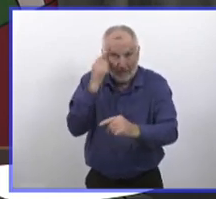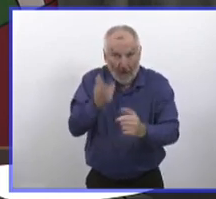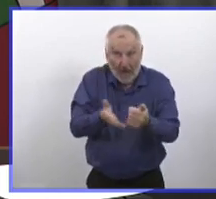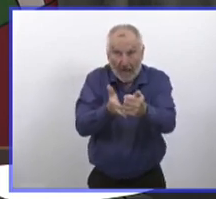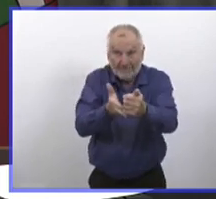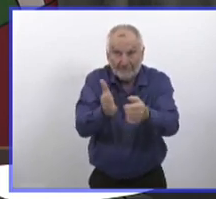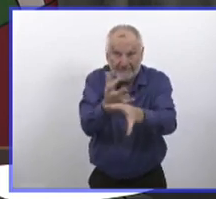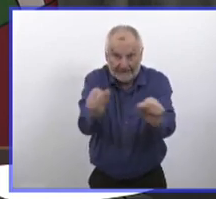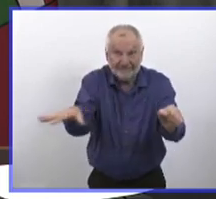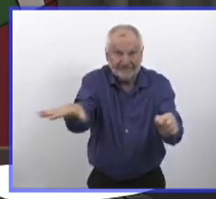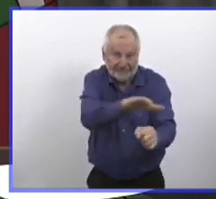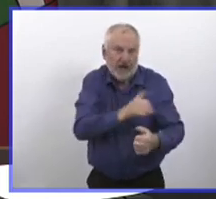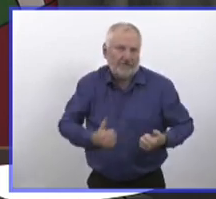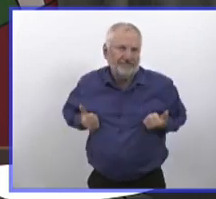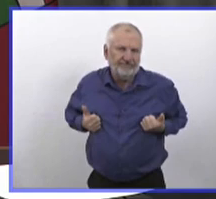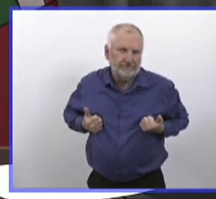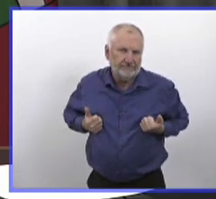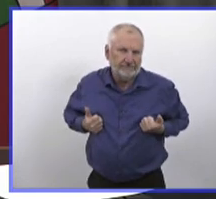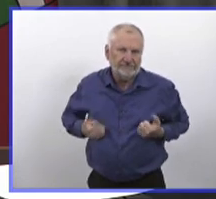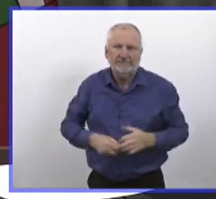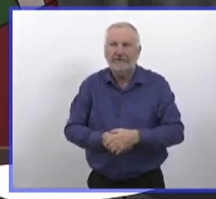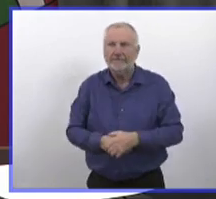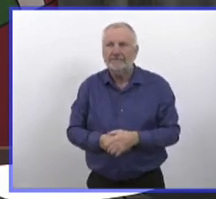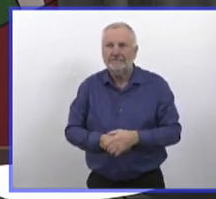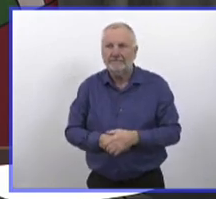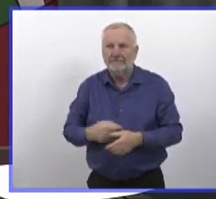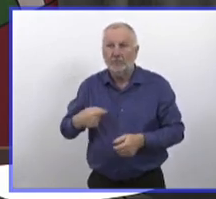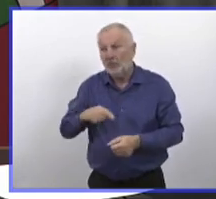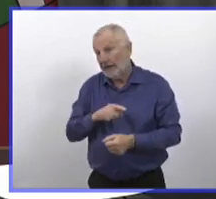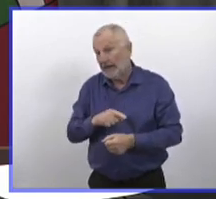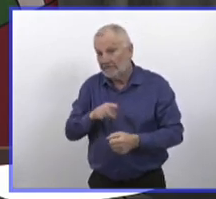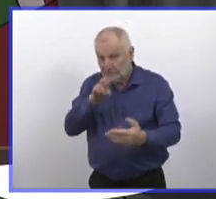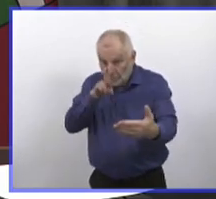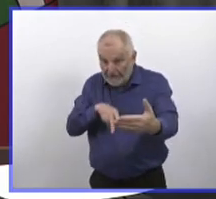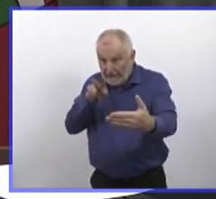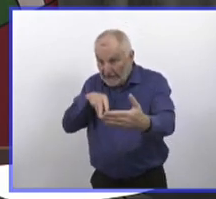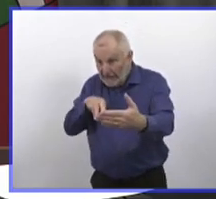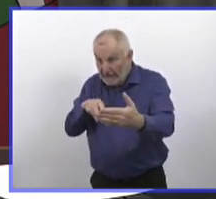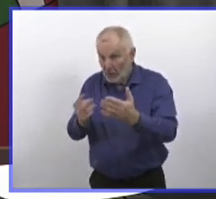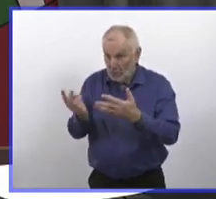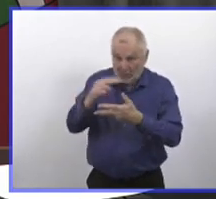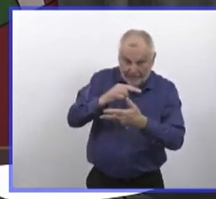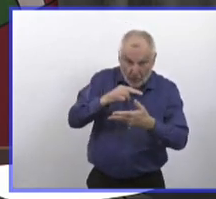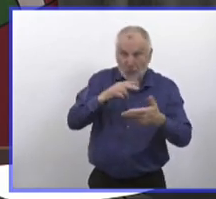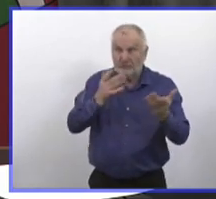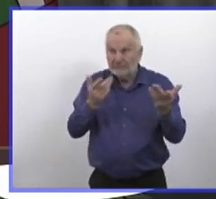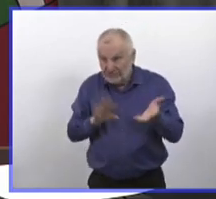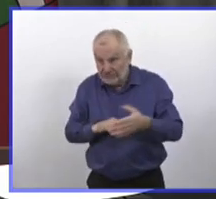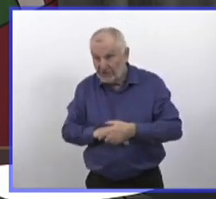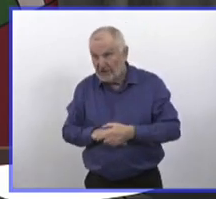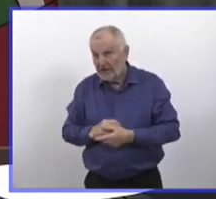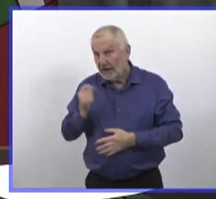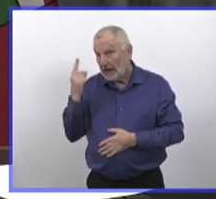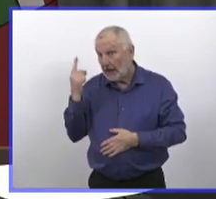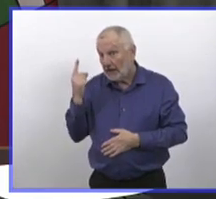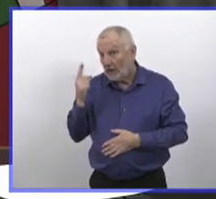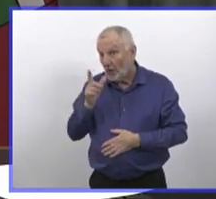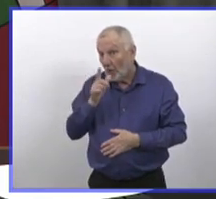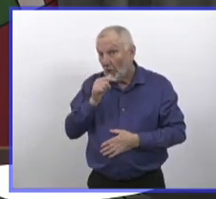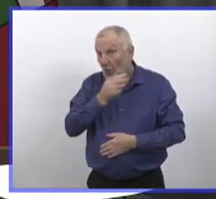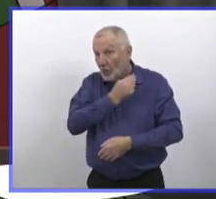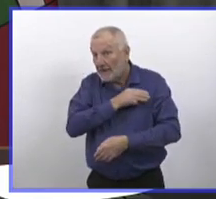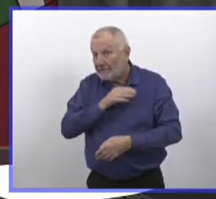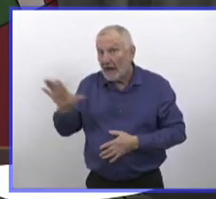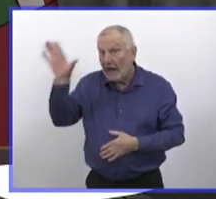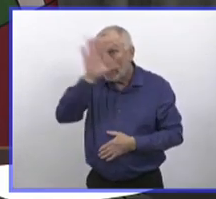factors, individuals who are aged 50 to 64 and First Nations people aged 30 to 64 will be the first